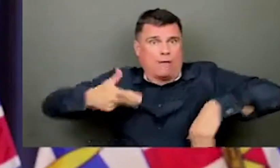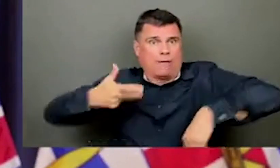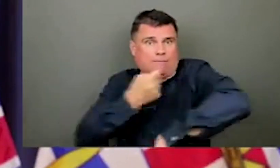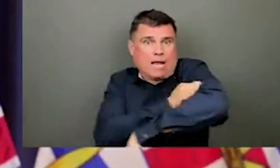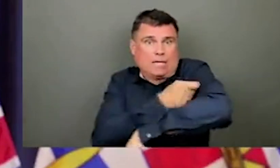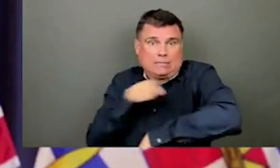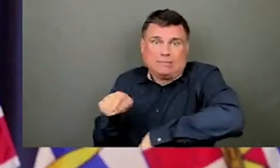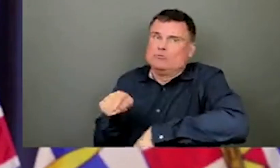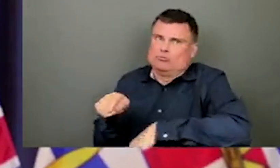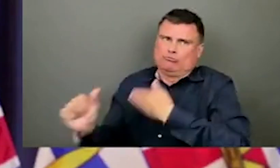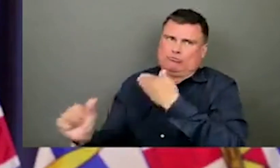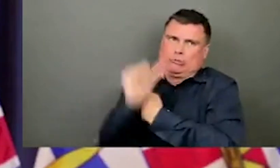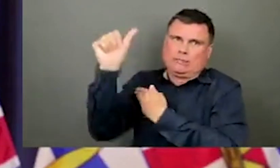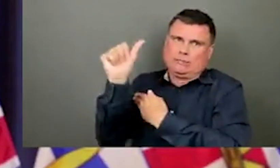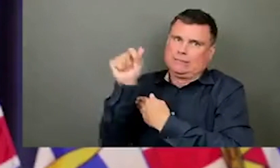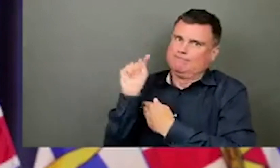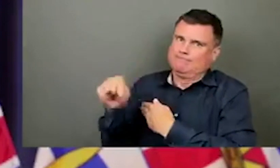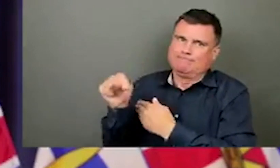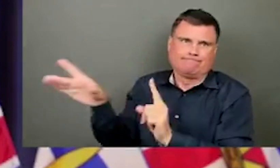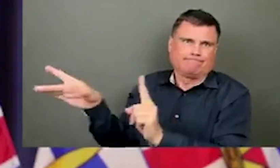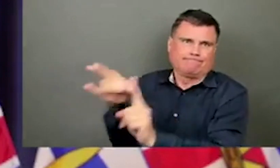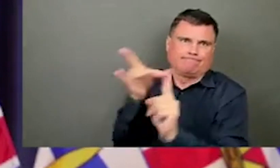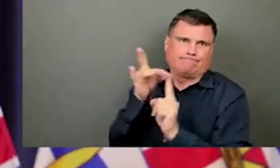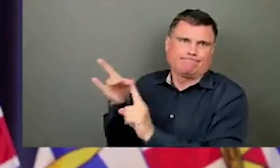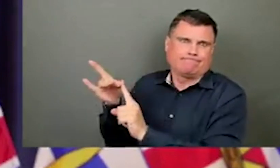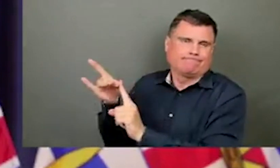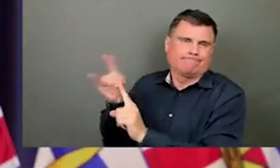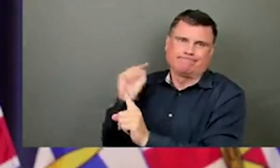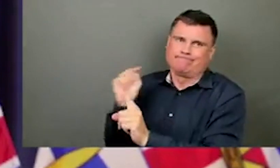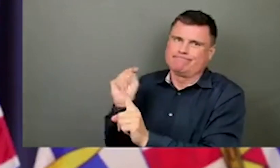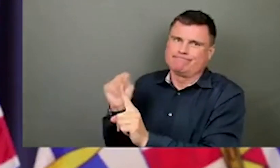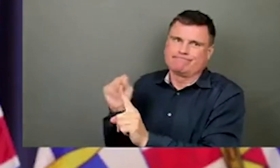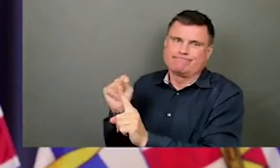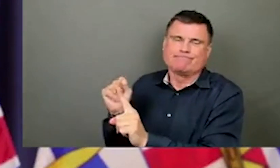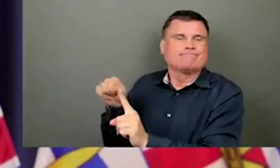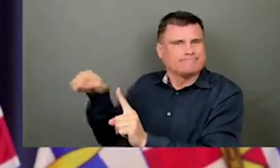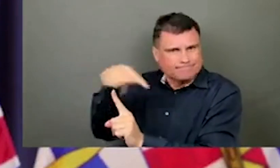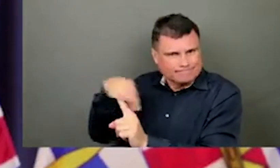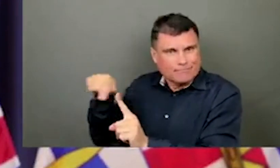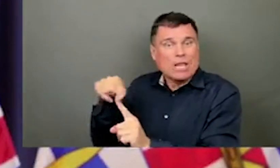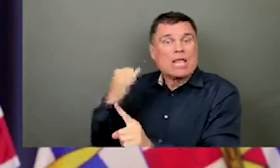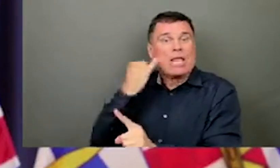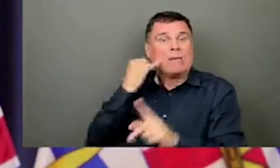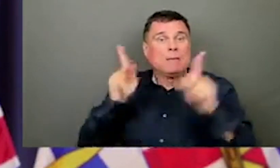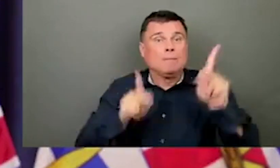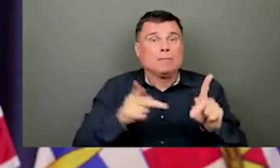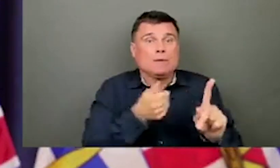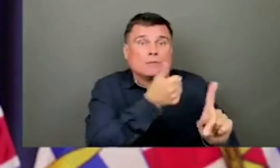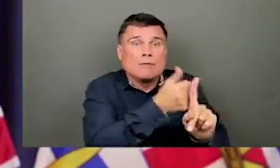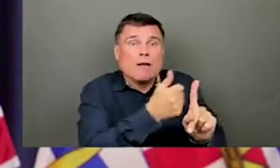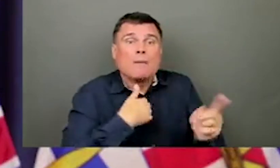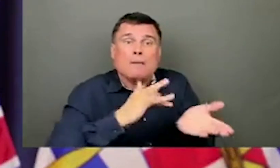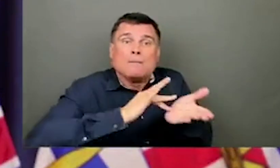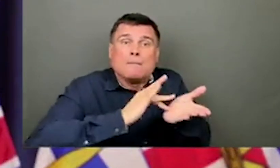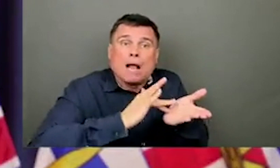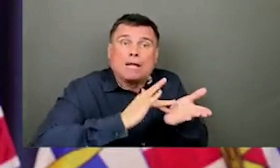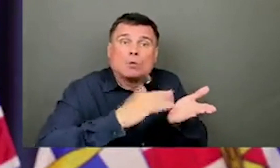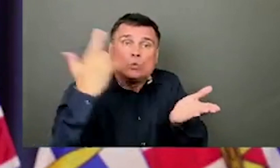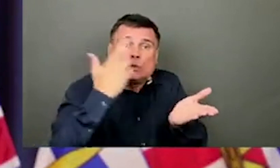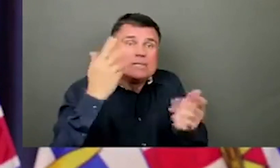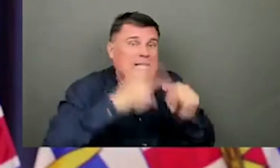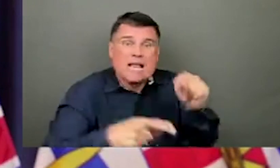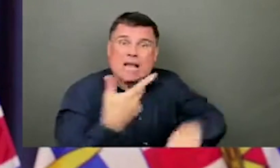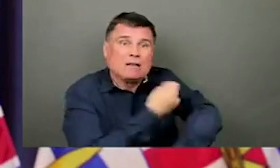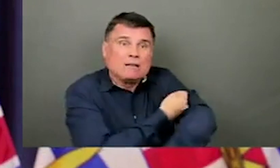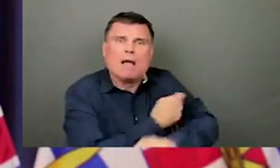there are those rare people who have a medical reason why they can't be immunized, these are discretionary events that